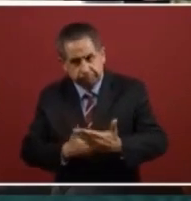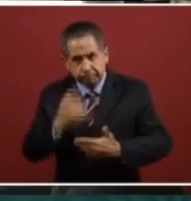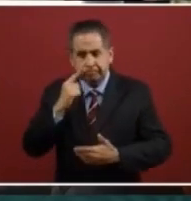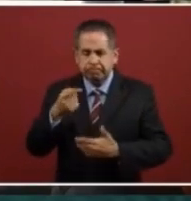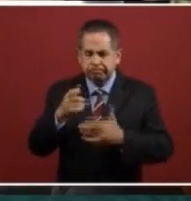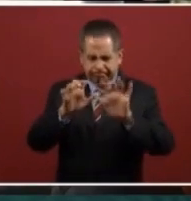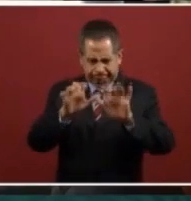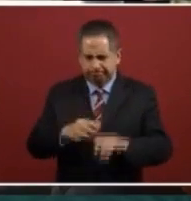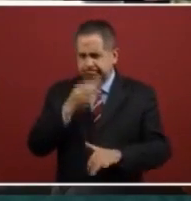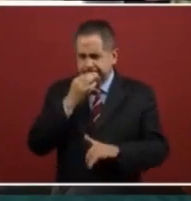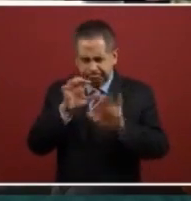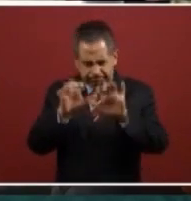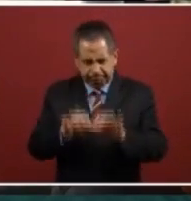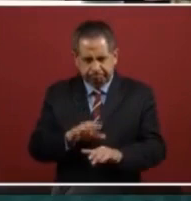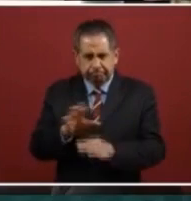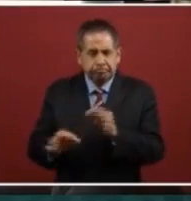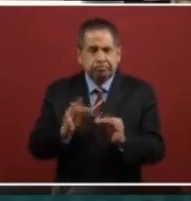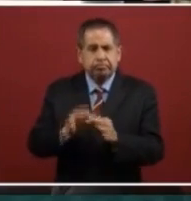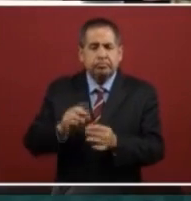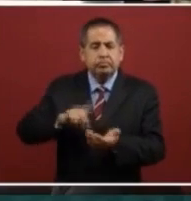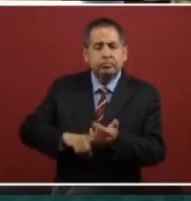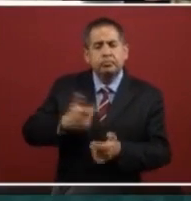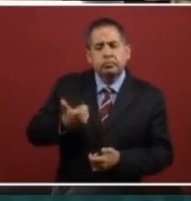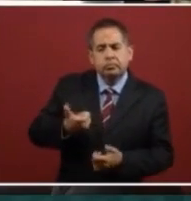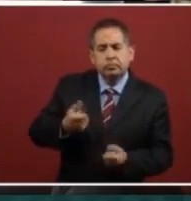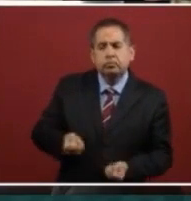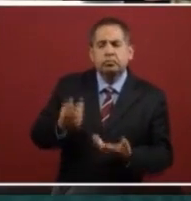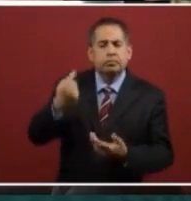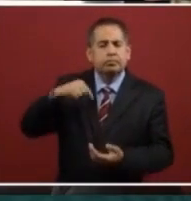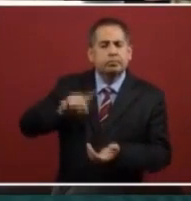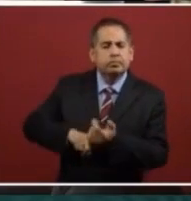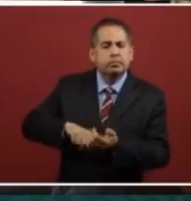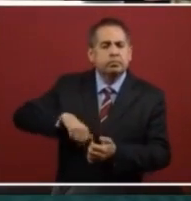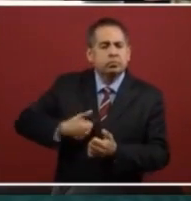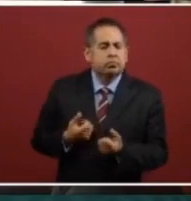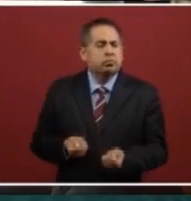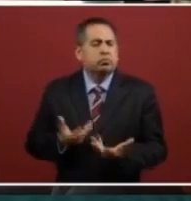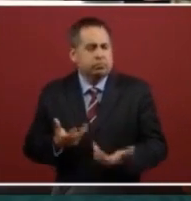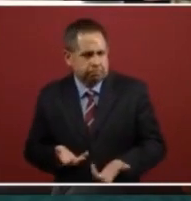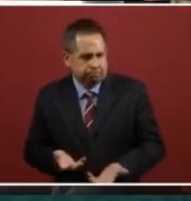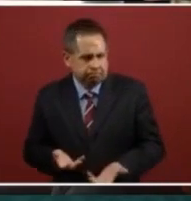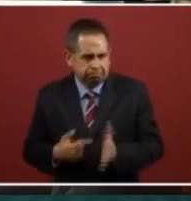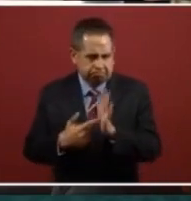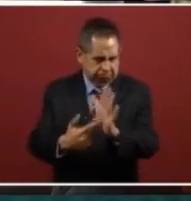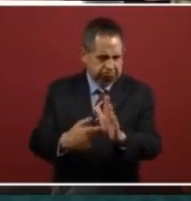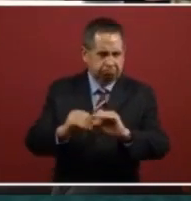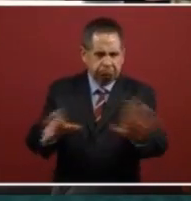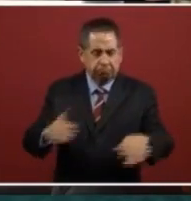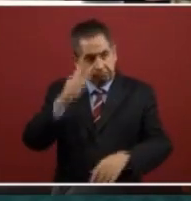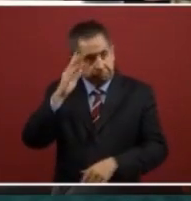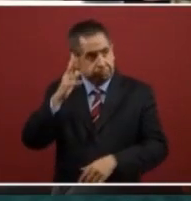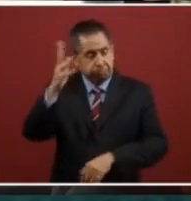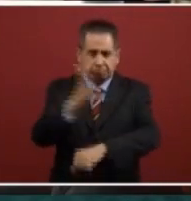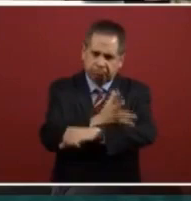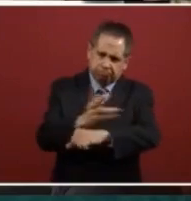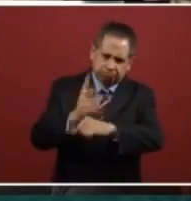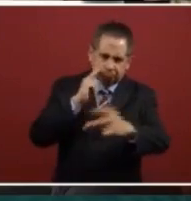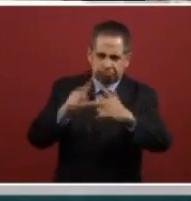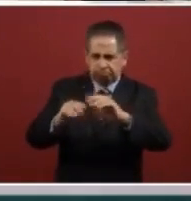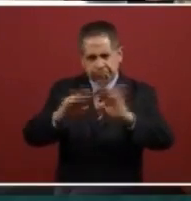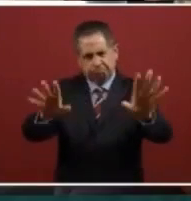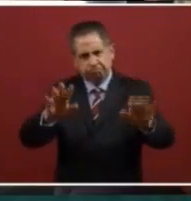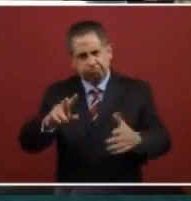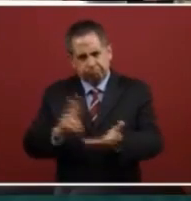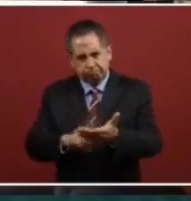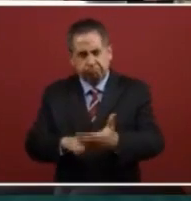declaración patrimonial y de intereses. Oh, wow. Logremos entre todos construir el México de la rendición de cuentas y la transparencia que nos merecemos. So